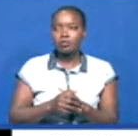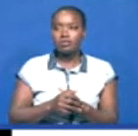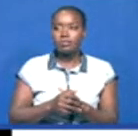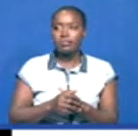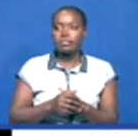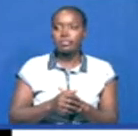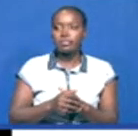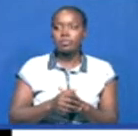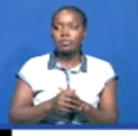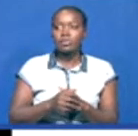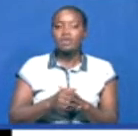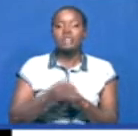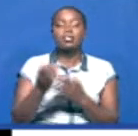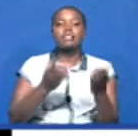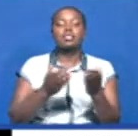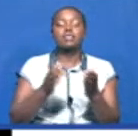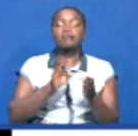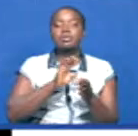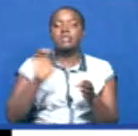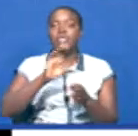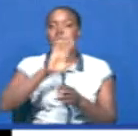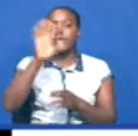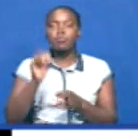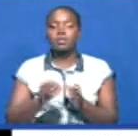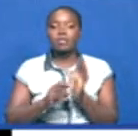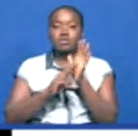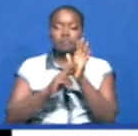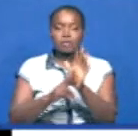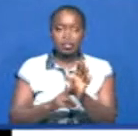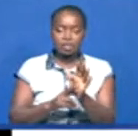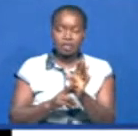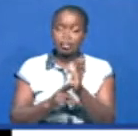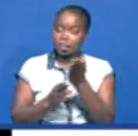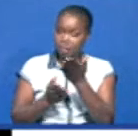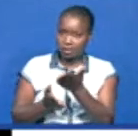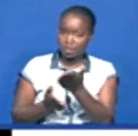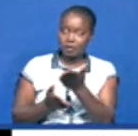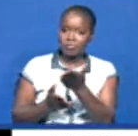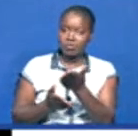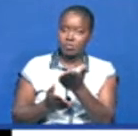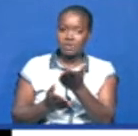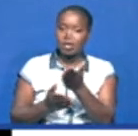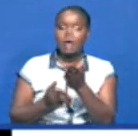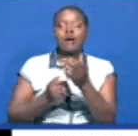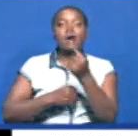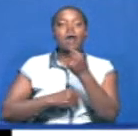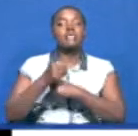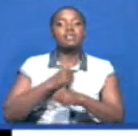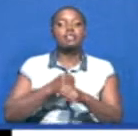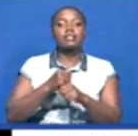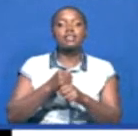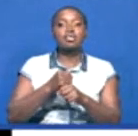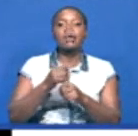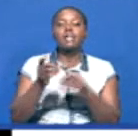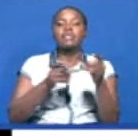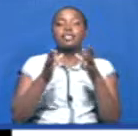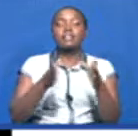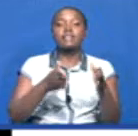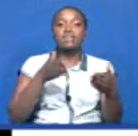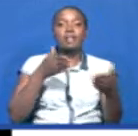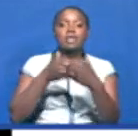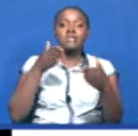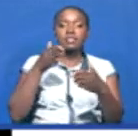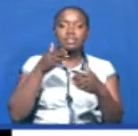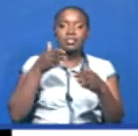Trademark East Africa, represented by Eric Sirari, the Acting Executive Director and Counterfeit Authority,